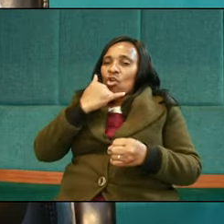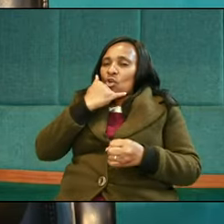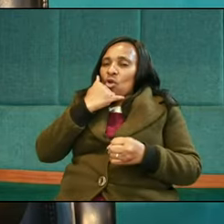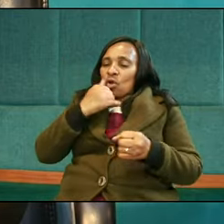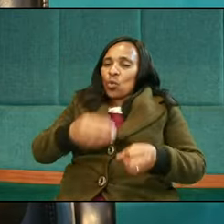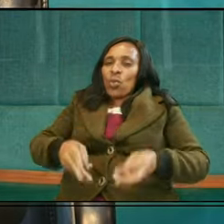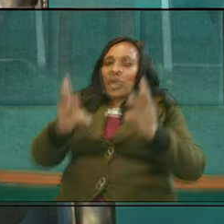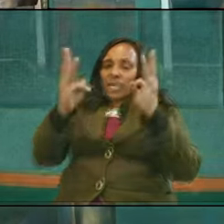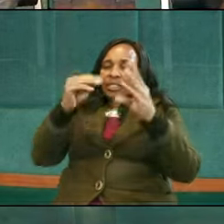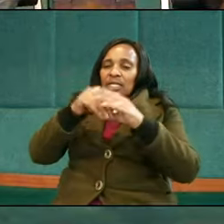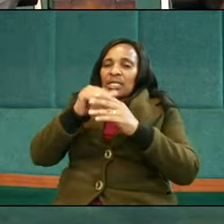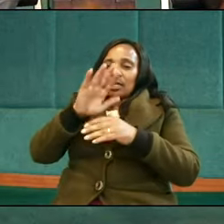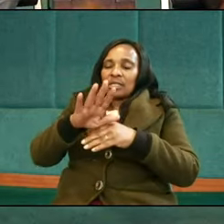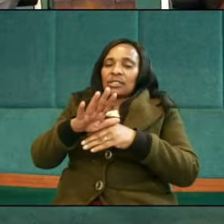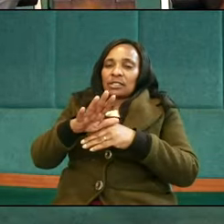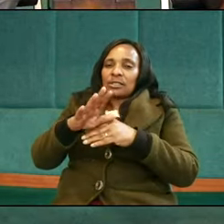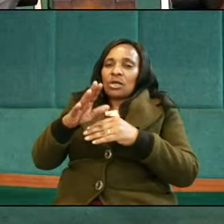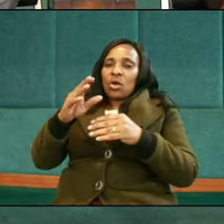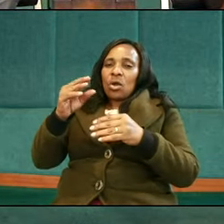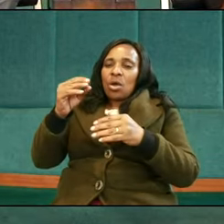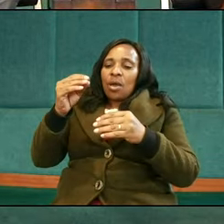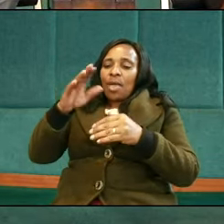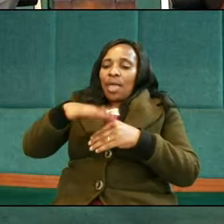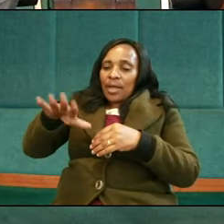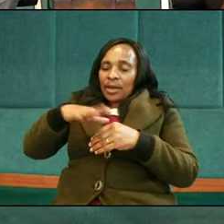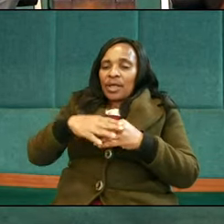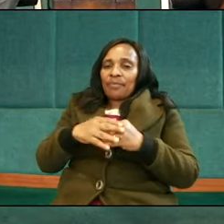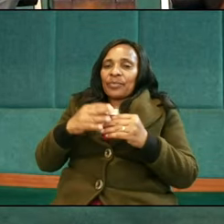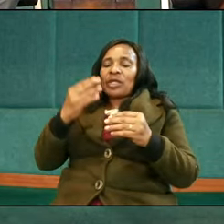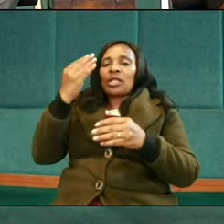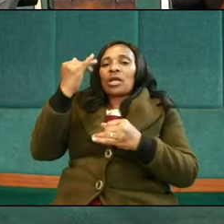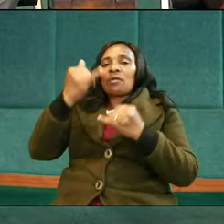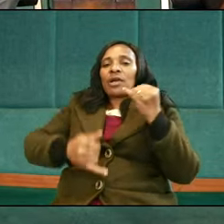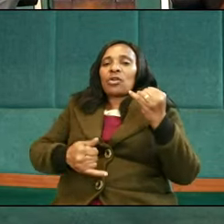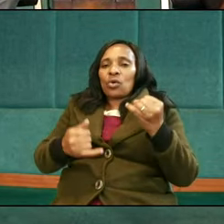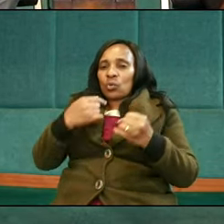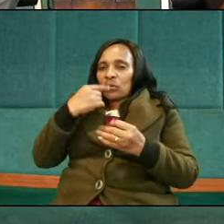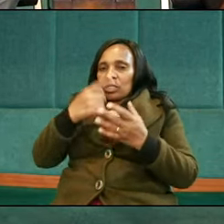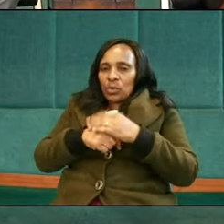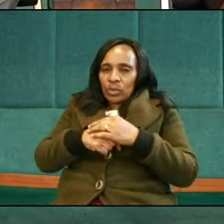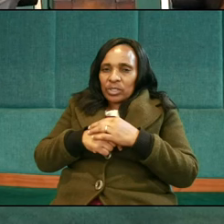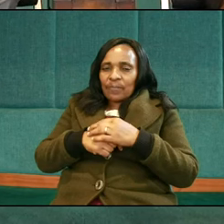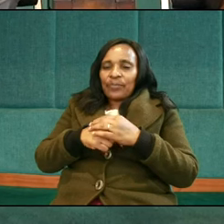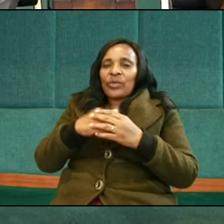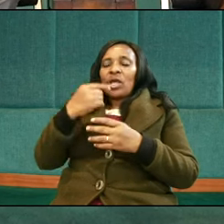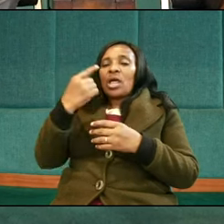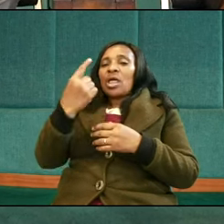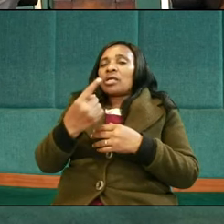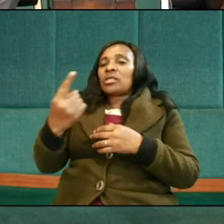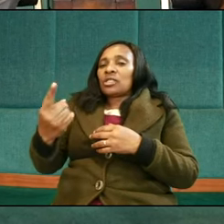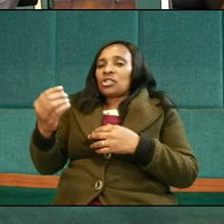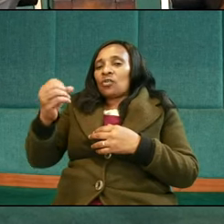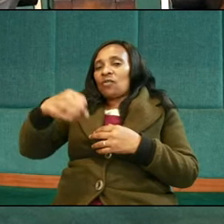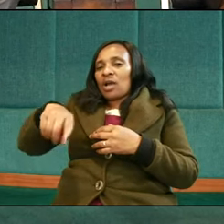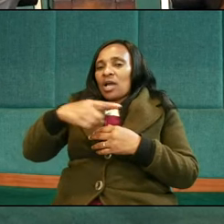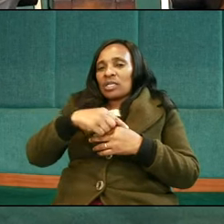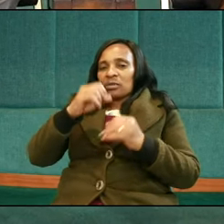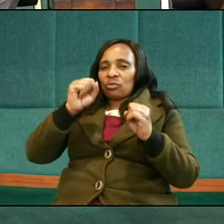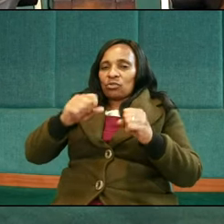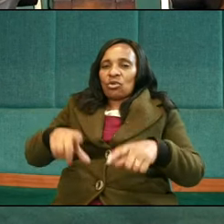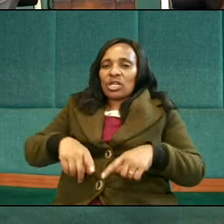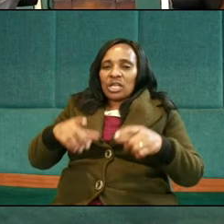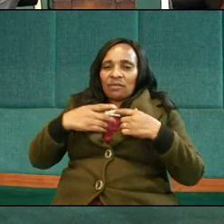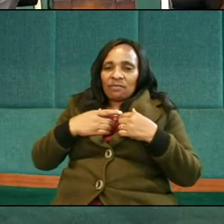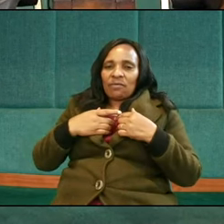cause. Amen. Amen. Amen. So in conclusion, we can say that everyone can live a life